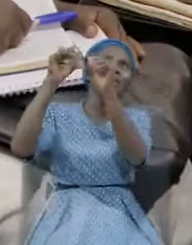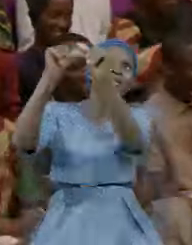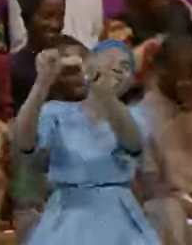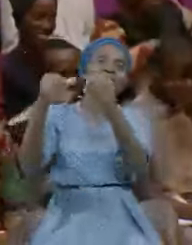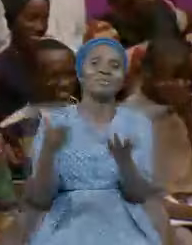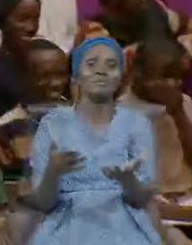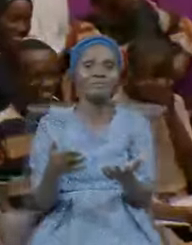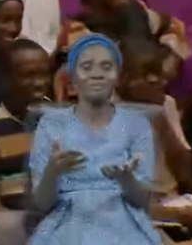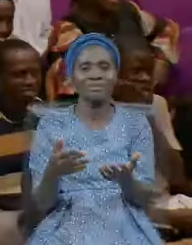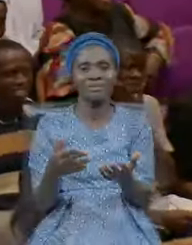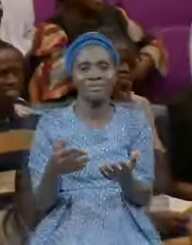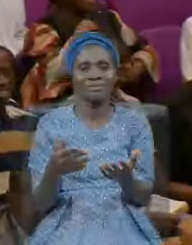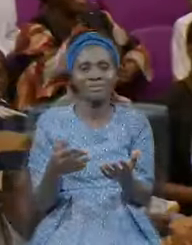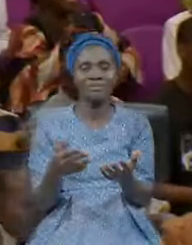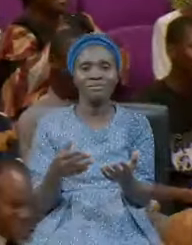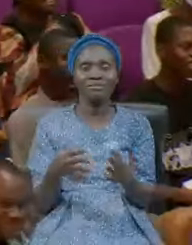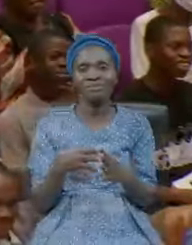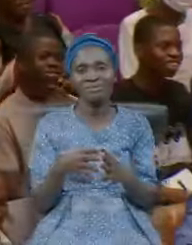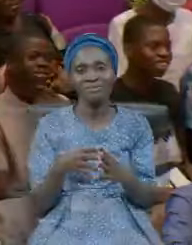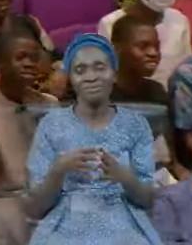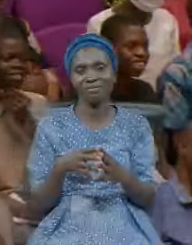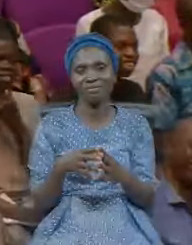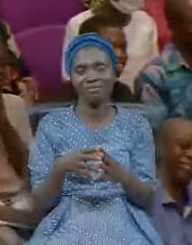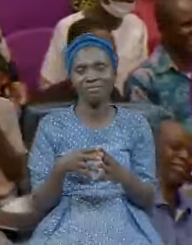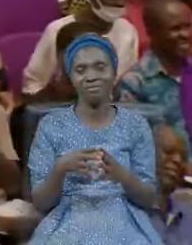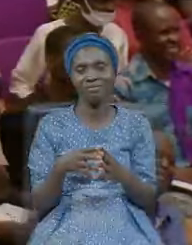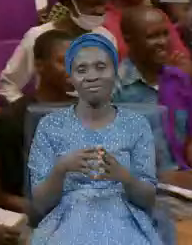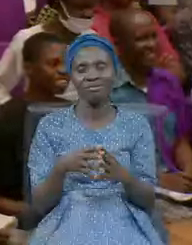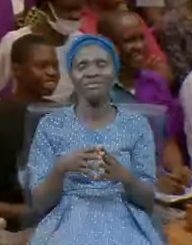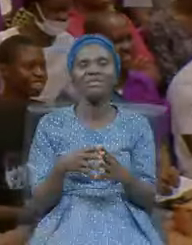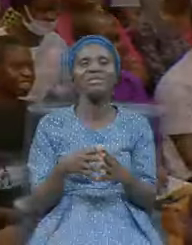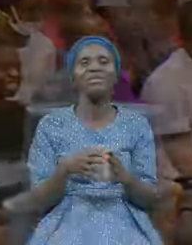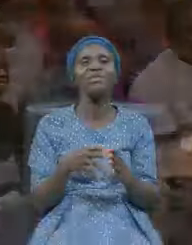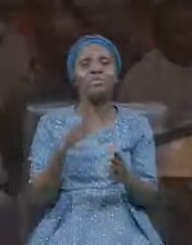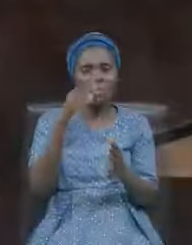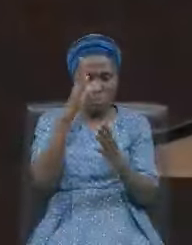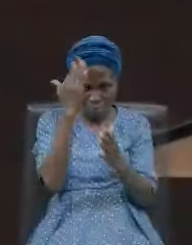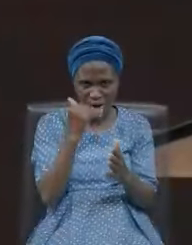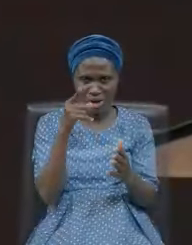I've relocated. Why do you even read all those things?